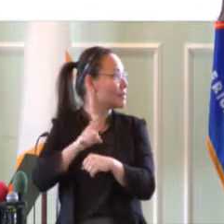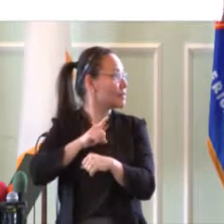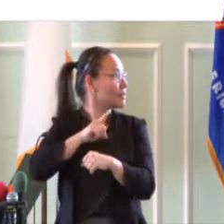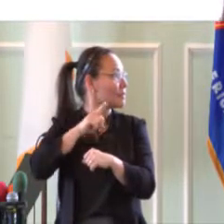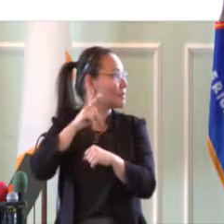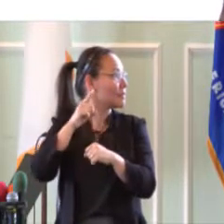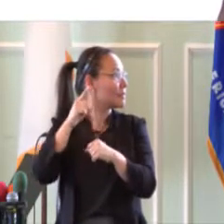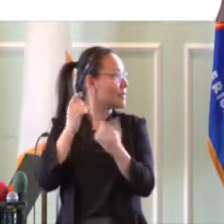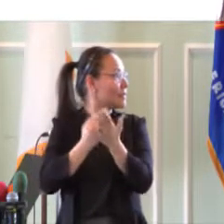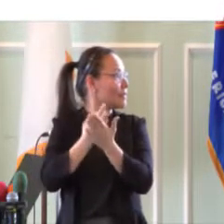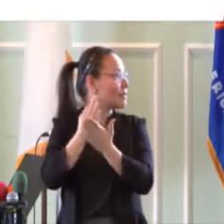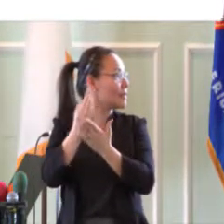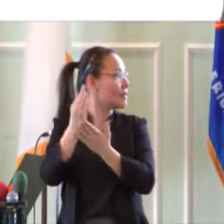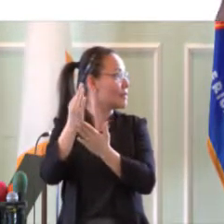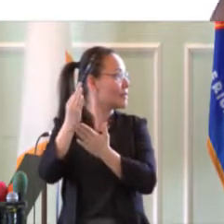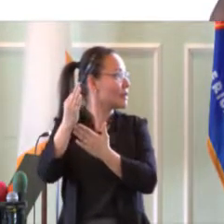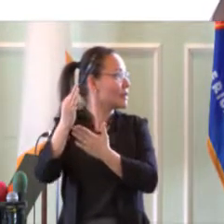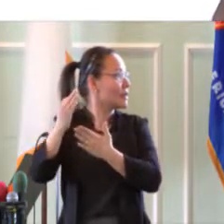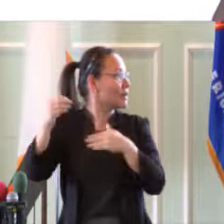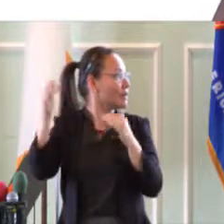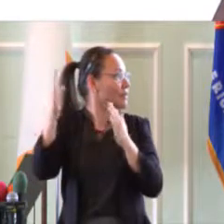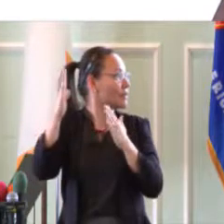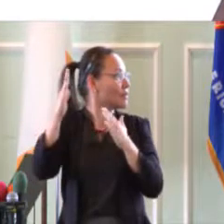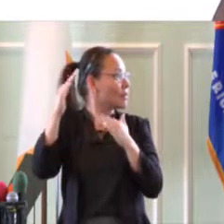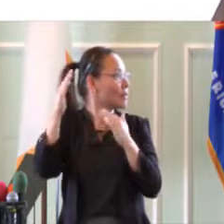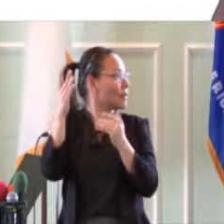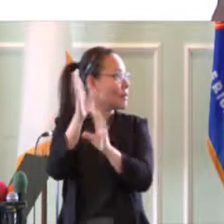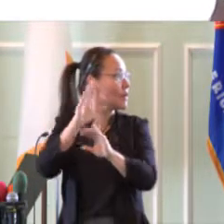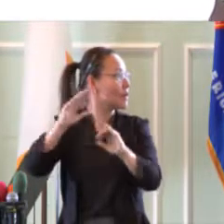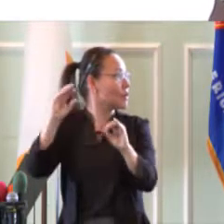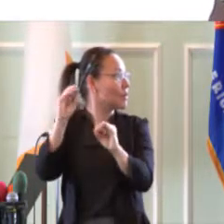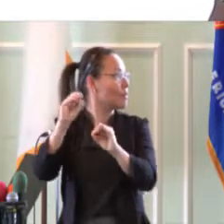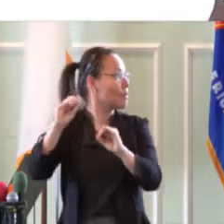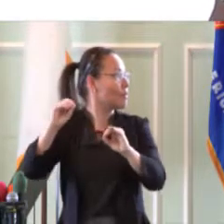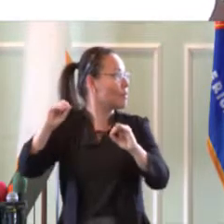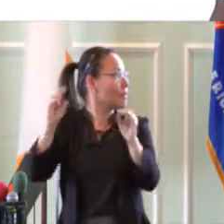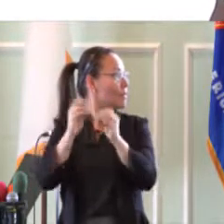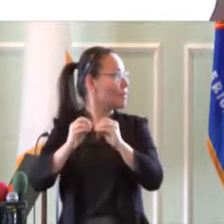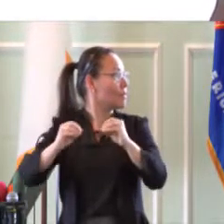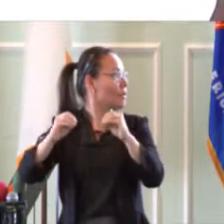vain. Were it not for